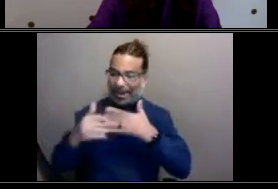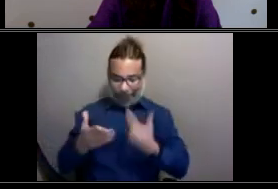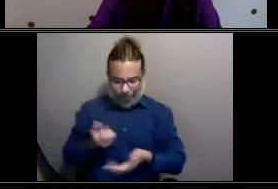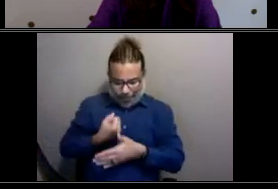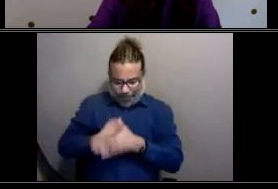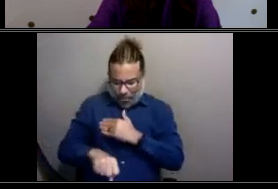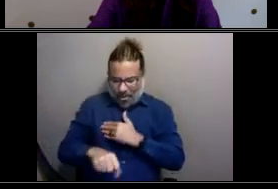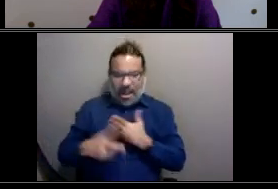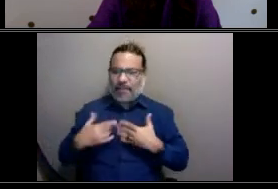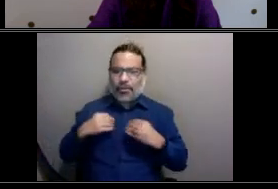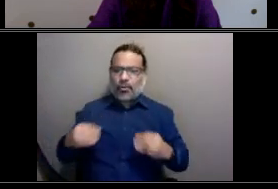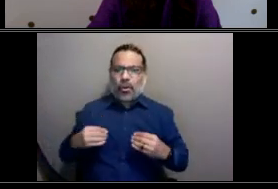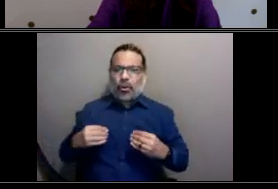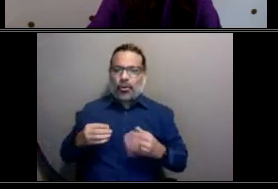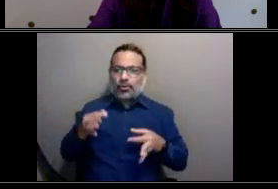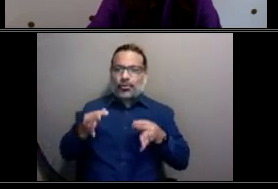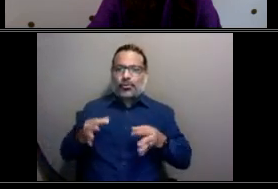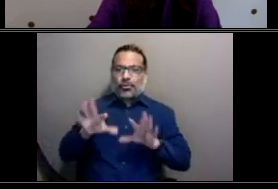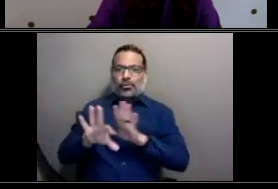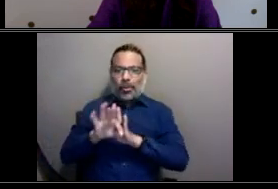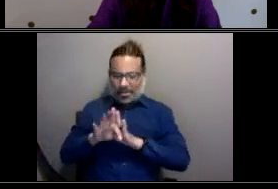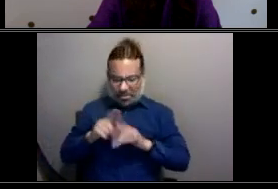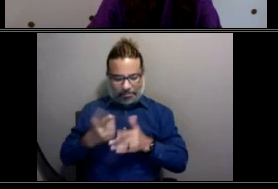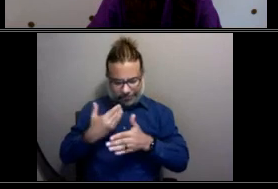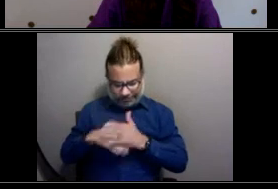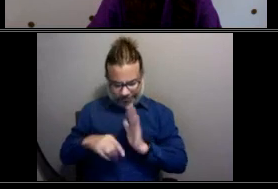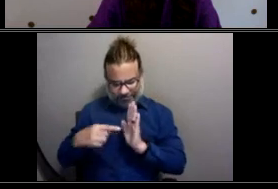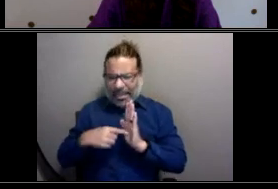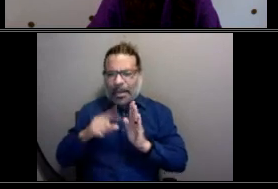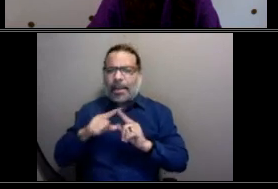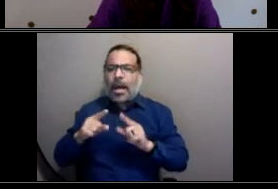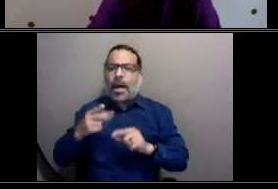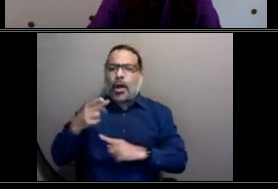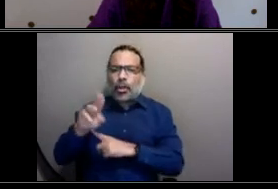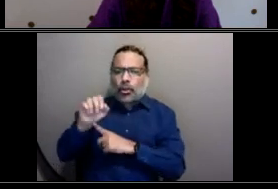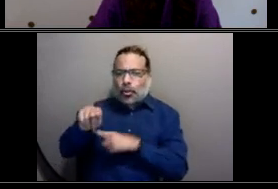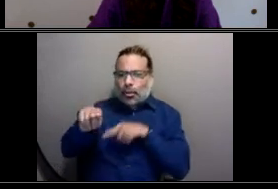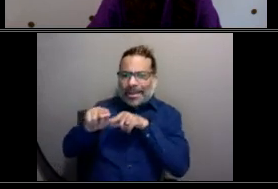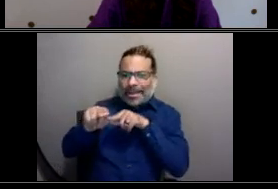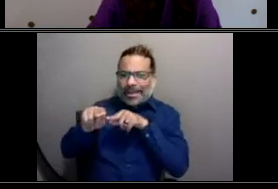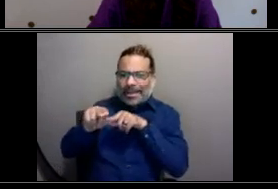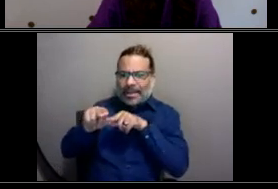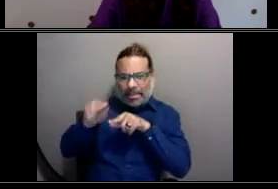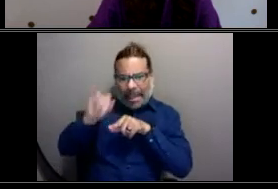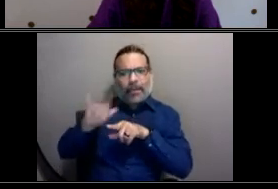say, but this deeper human experience that connects and touches us all.